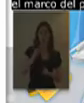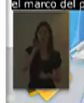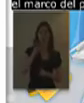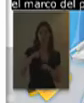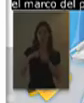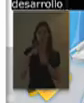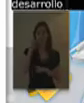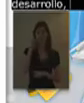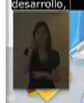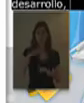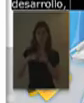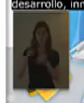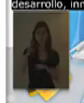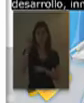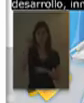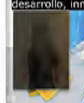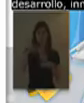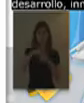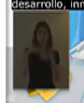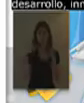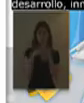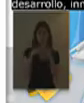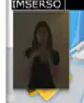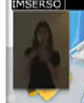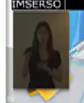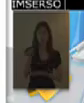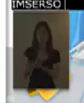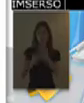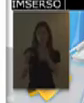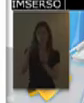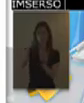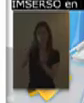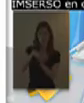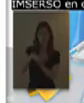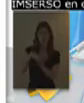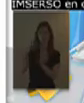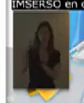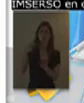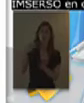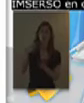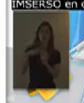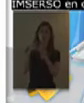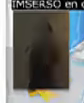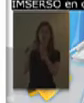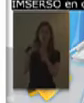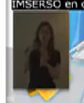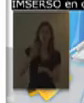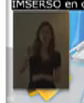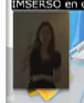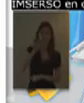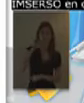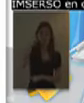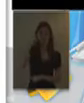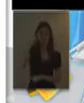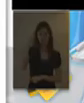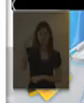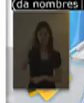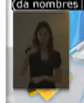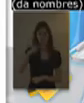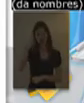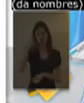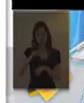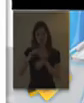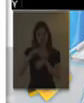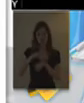Scientific Research, Development and Technological Innovation with the IMSERSO, and also together with the Salamanca Institute